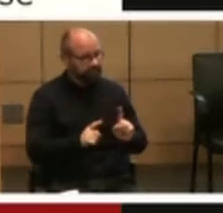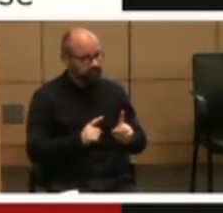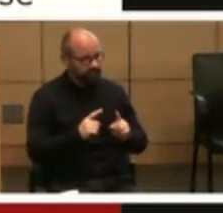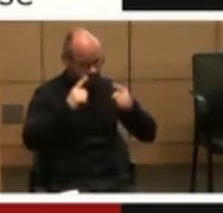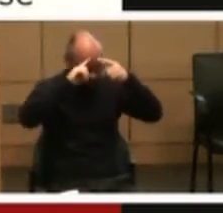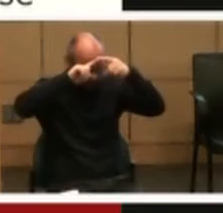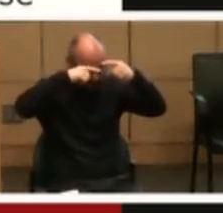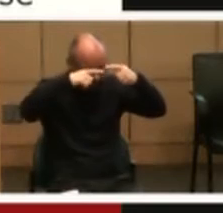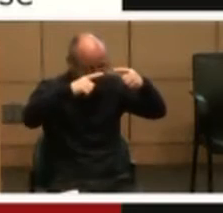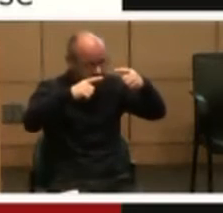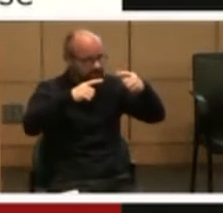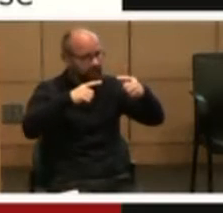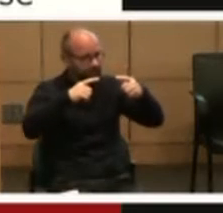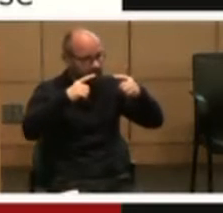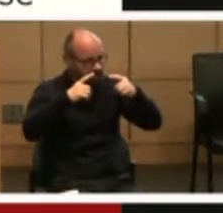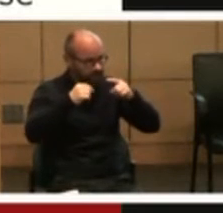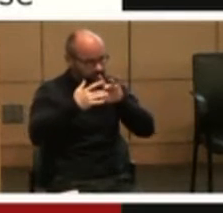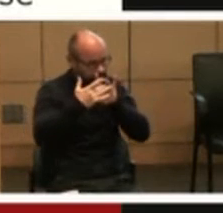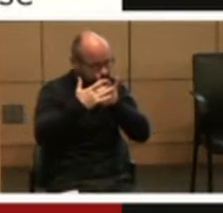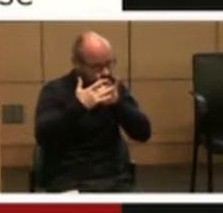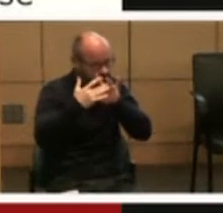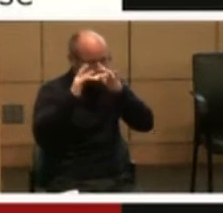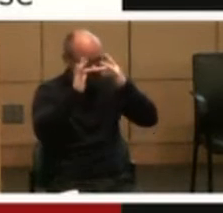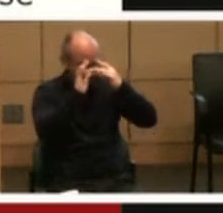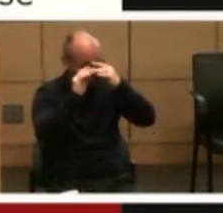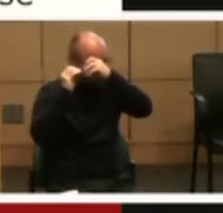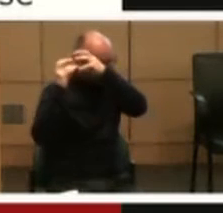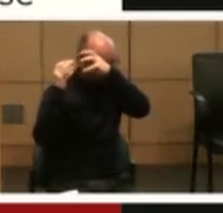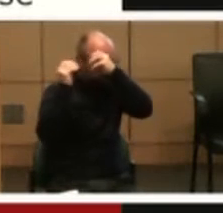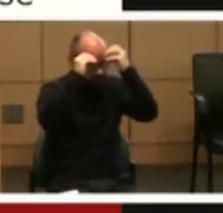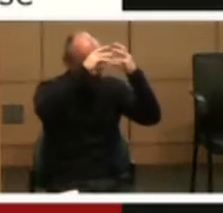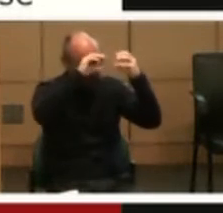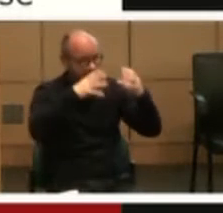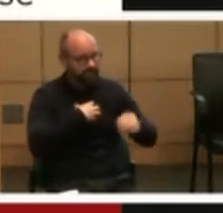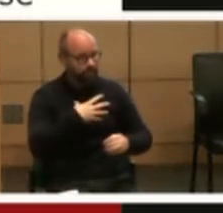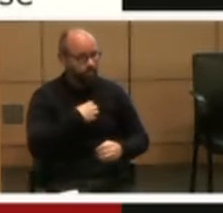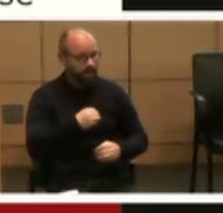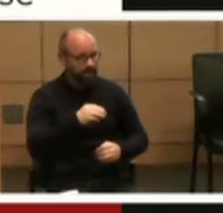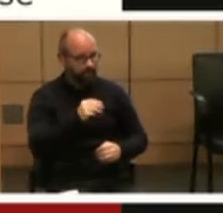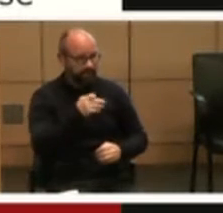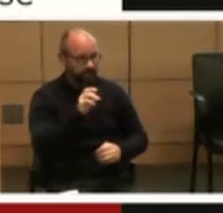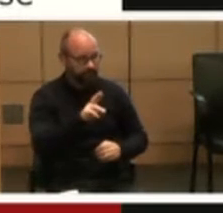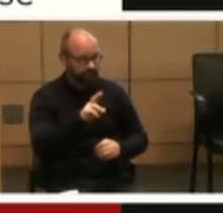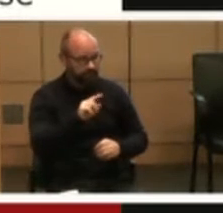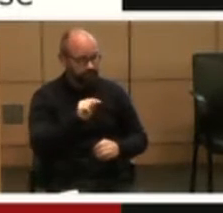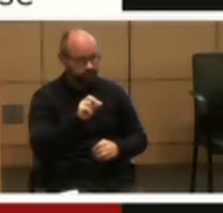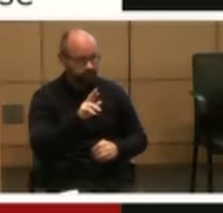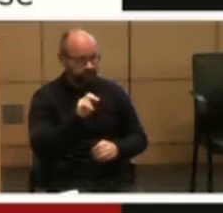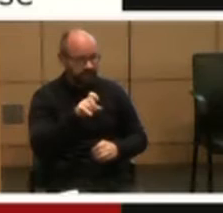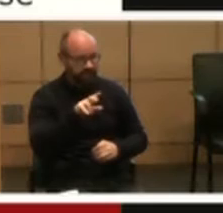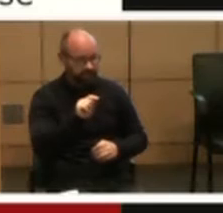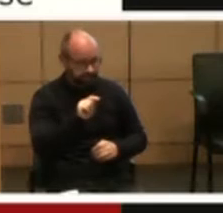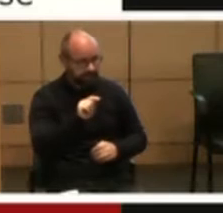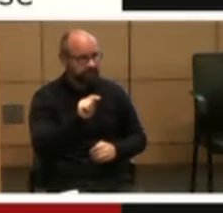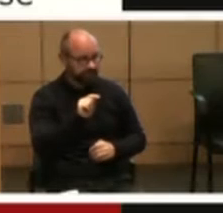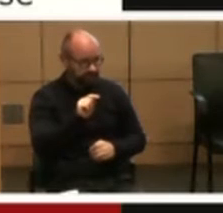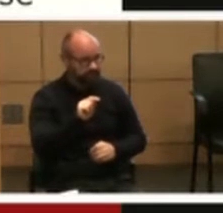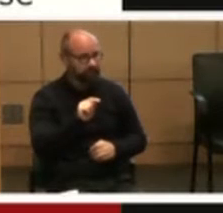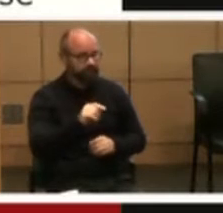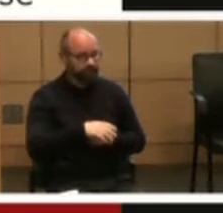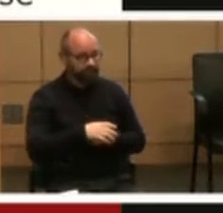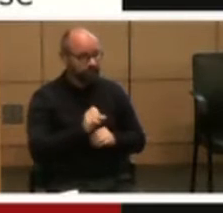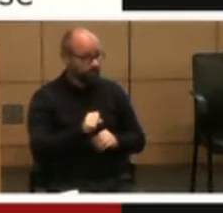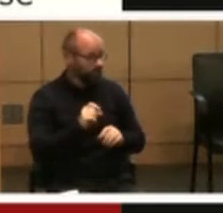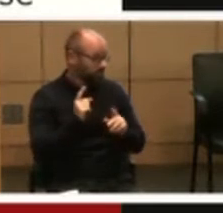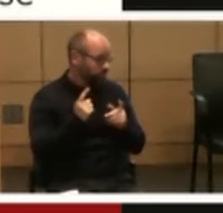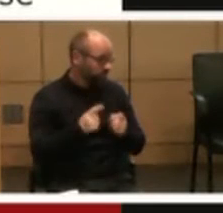white matter tracts. So the big question is, do the children with unilateral hearing loss have a permanent decrease in their language and